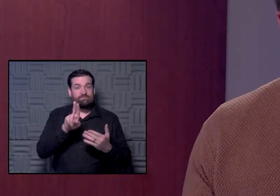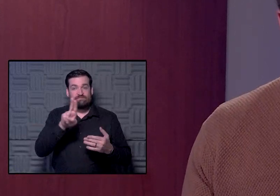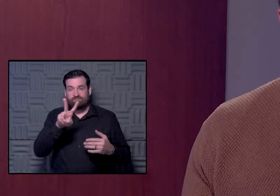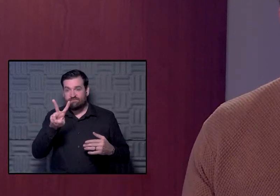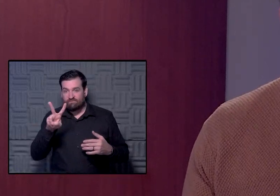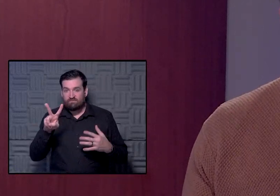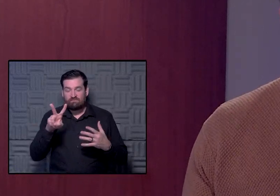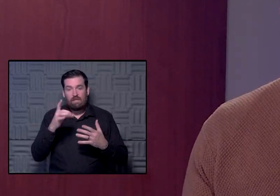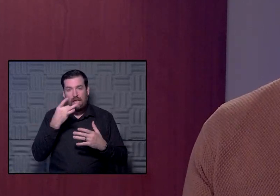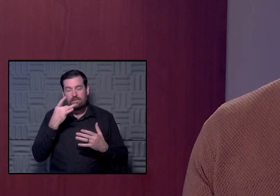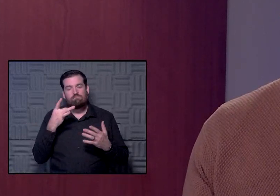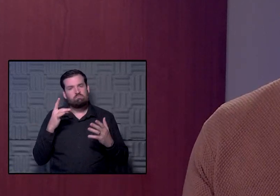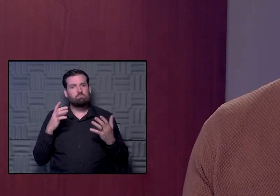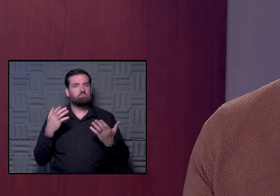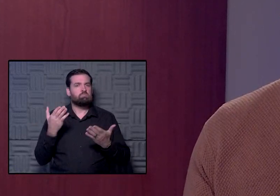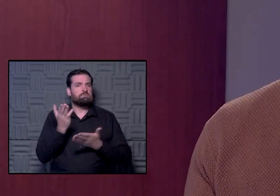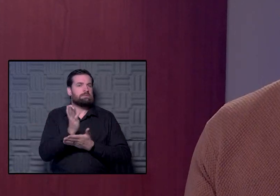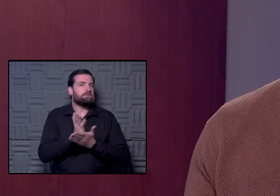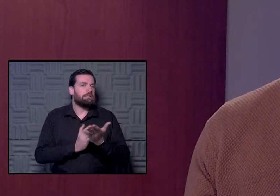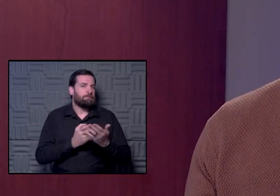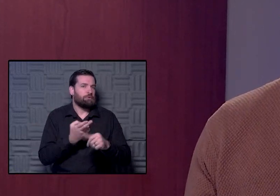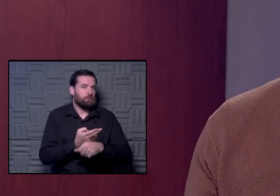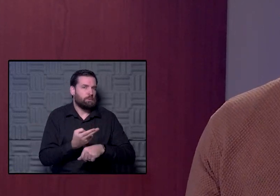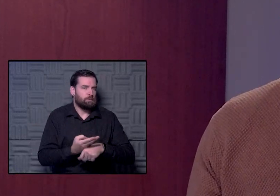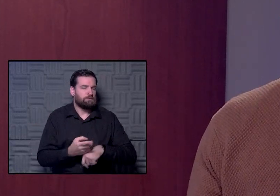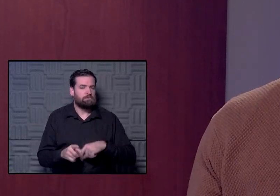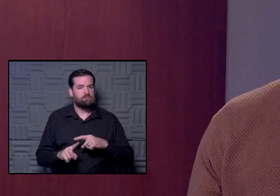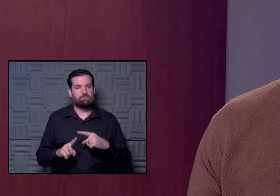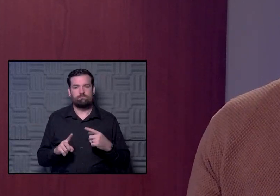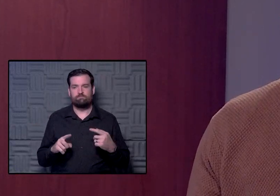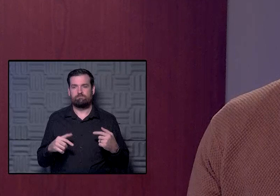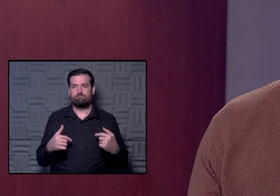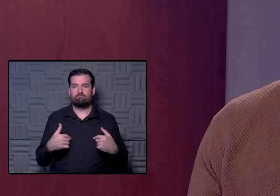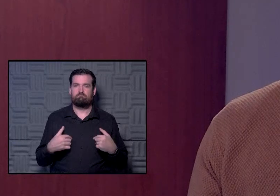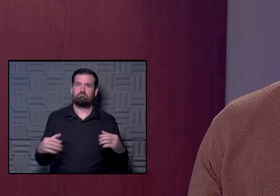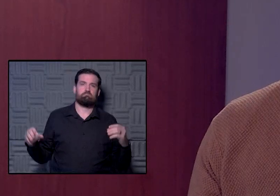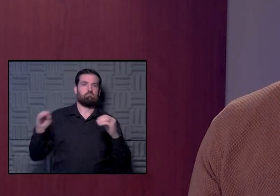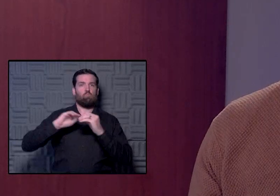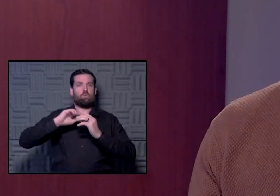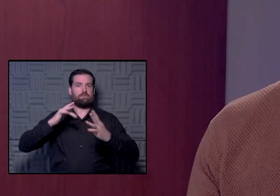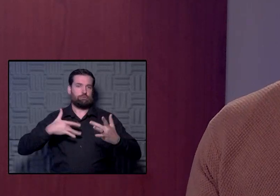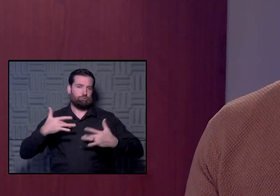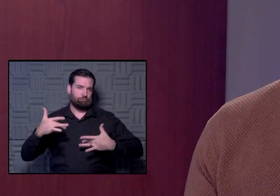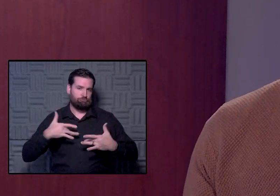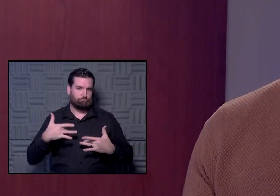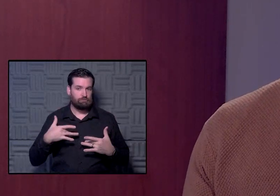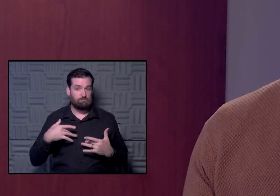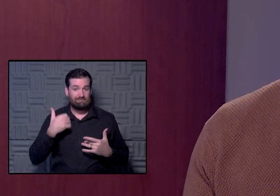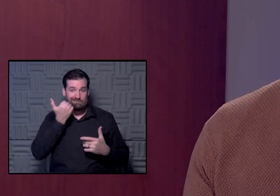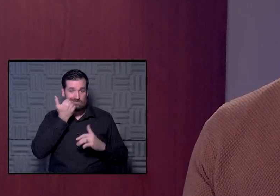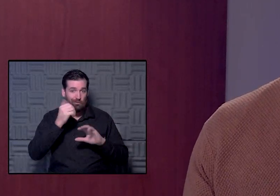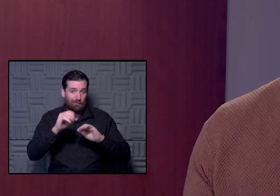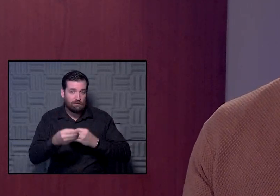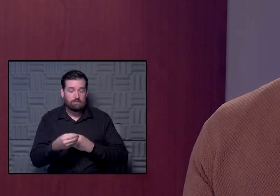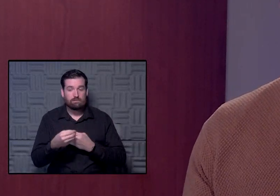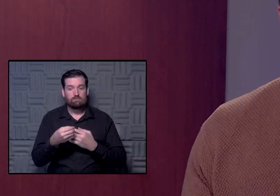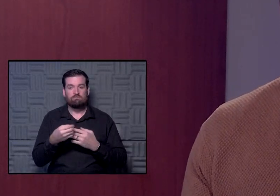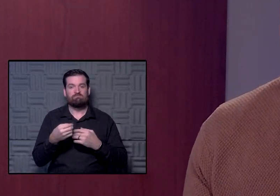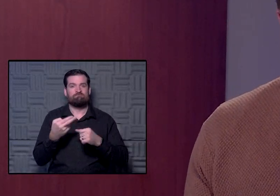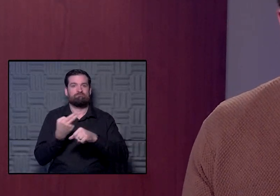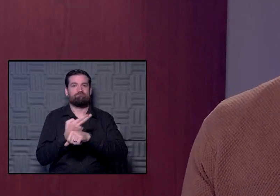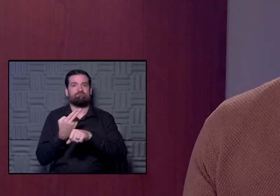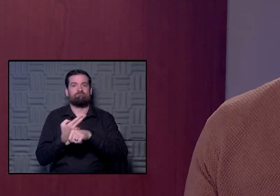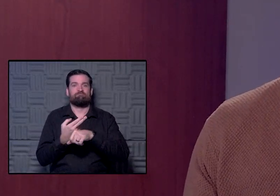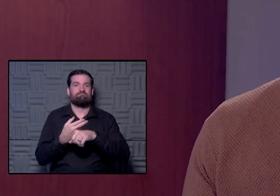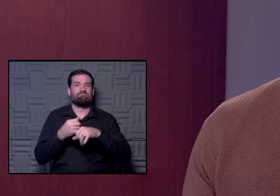light has use in some instances, but I would be more concerned with that the dentist's office is utilizing